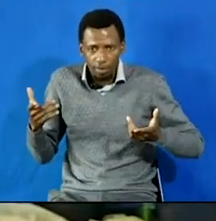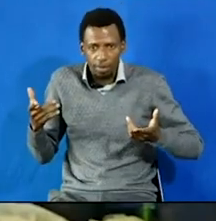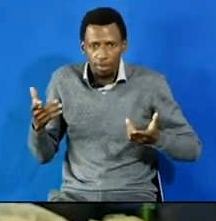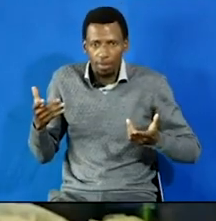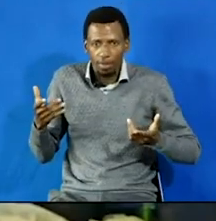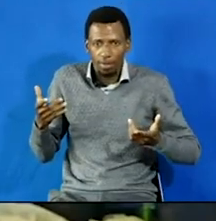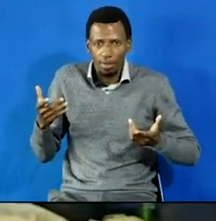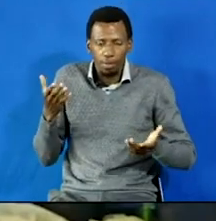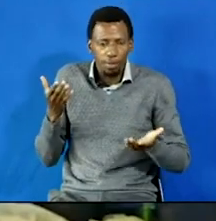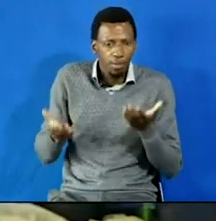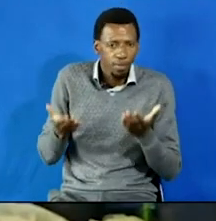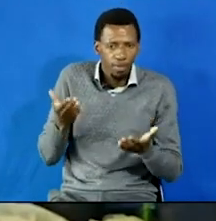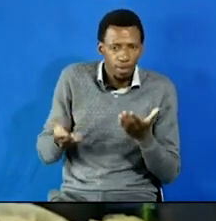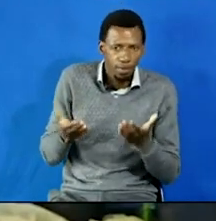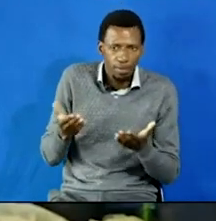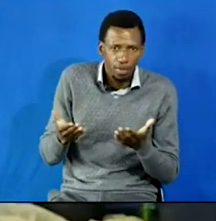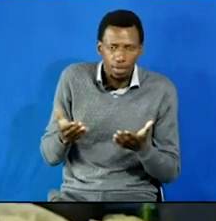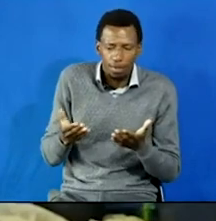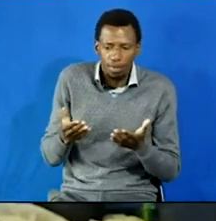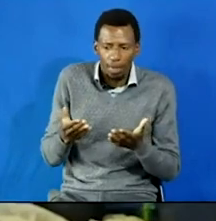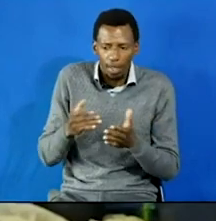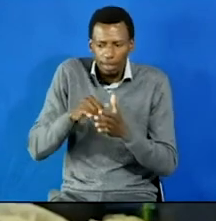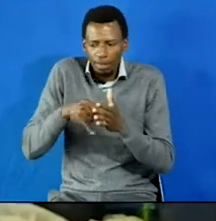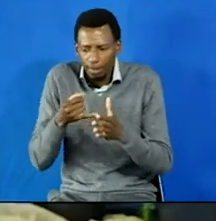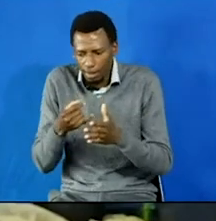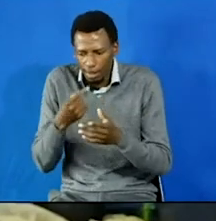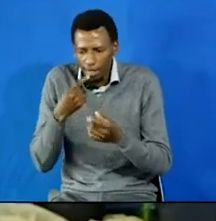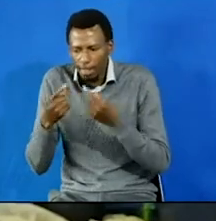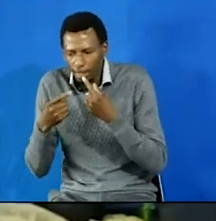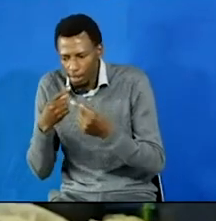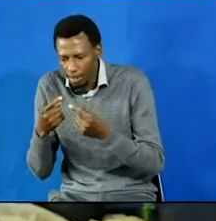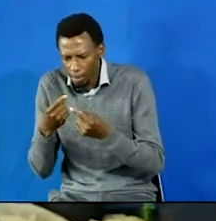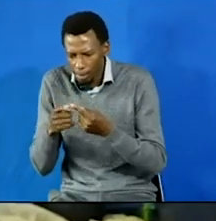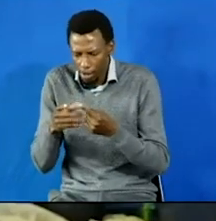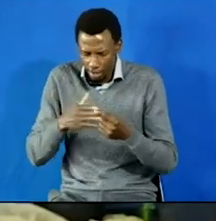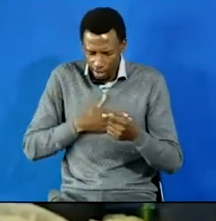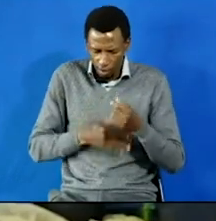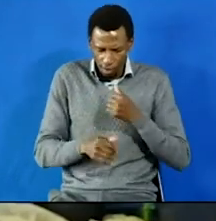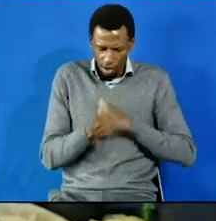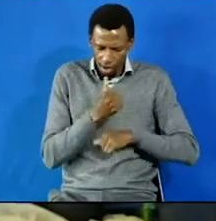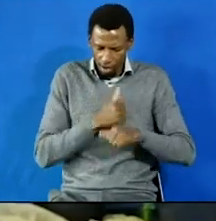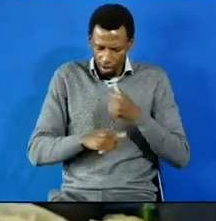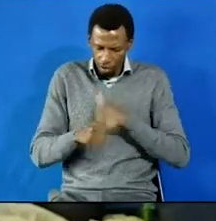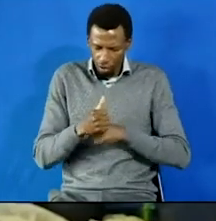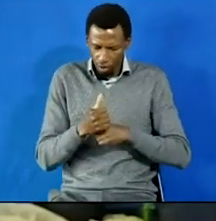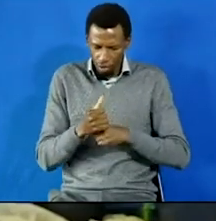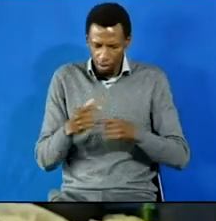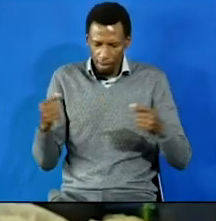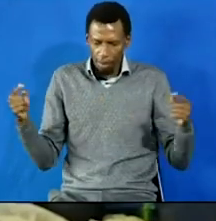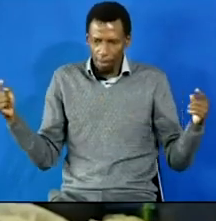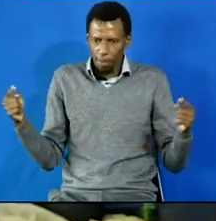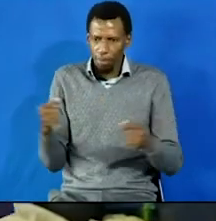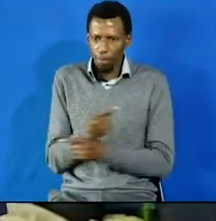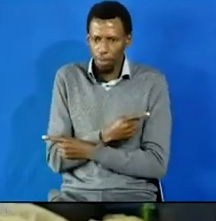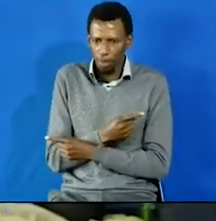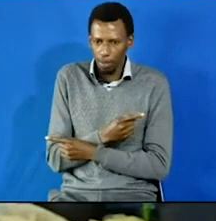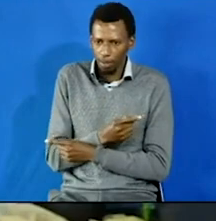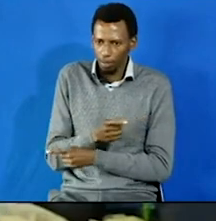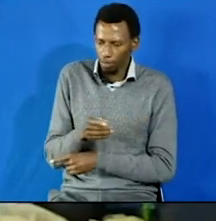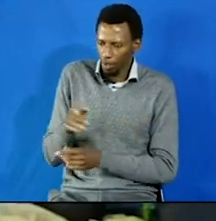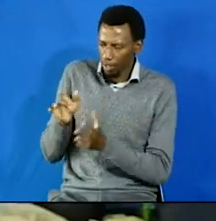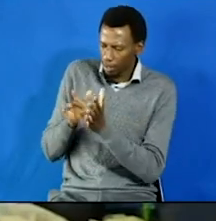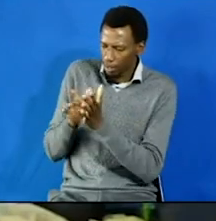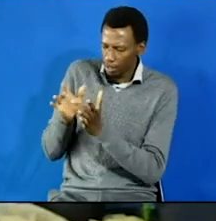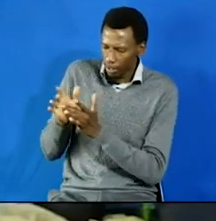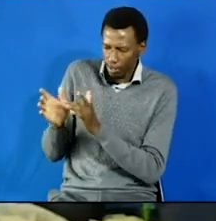just by saying, whereas our actions deny that he is the Lord